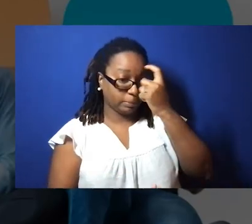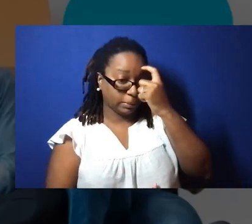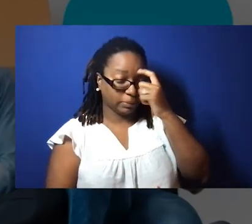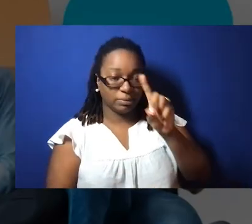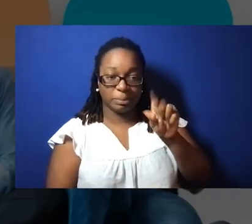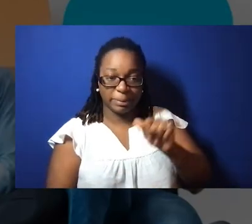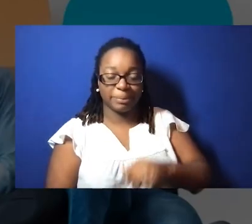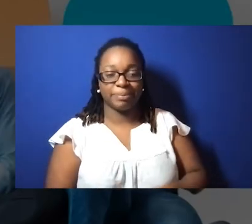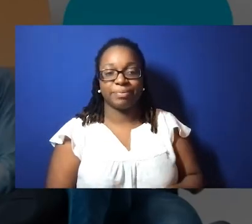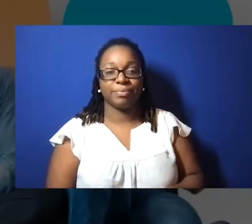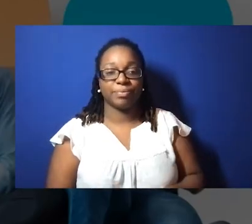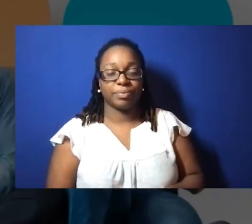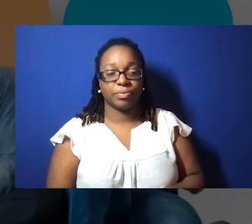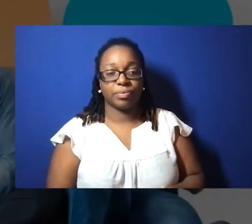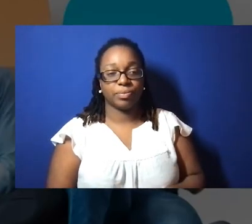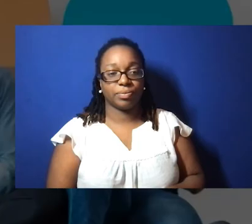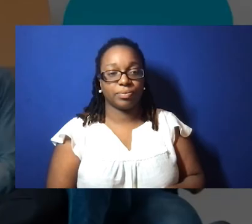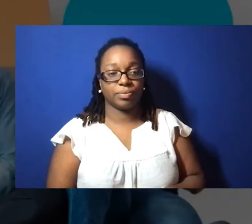intellectual disability.